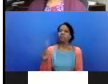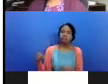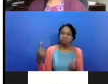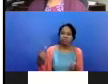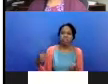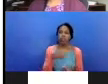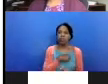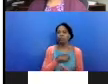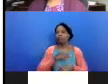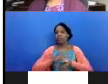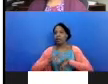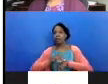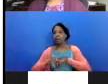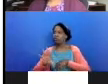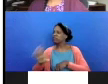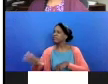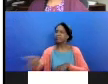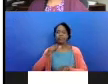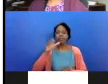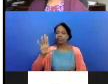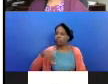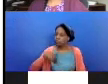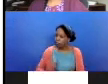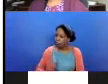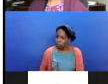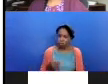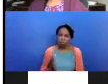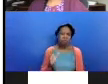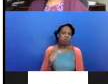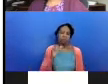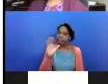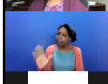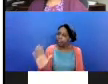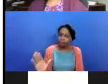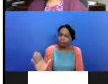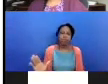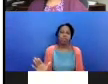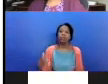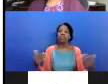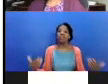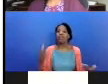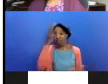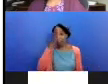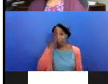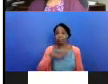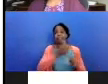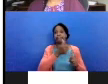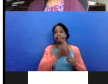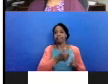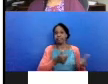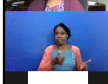actually hear it from the guy who was blaming her, she was blaming herself, he was blaming her.